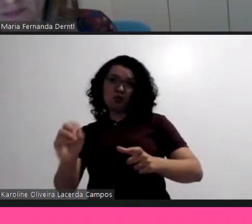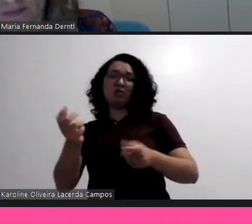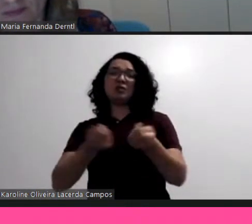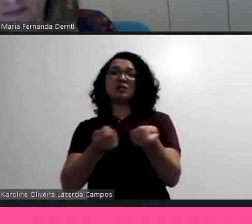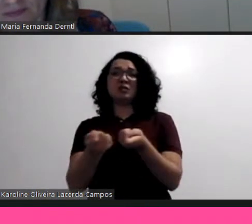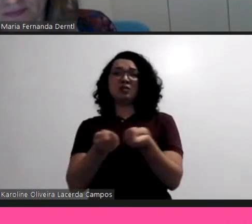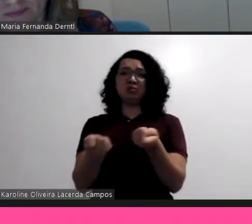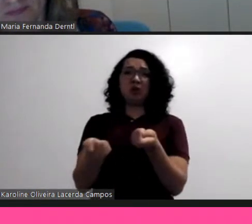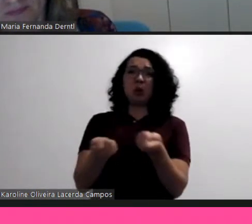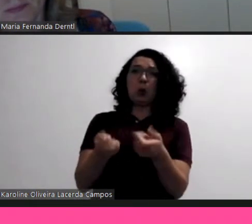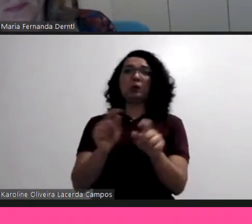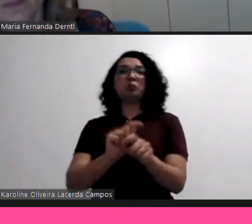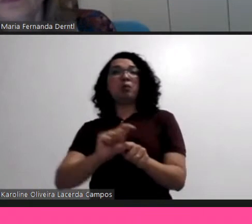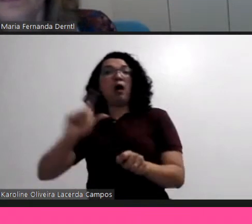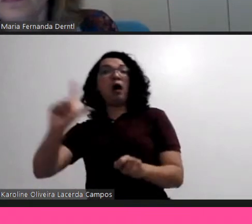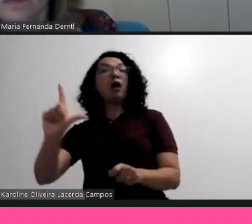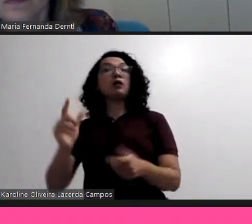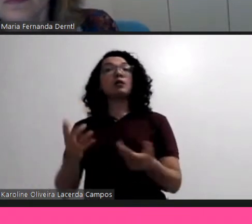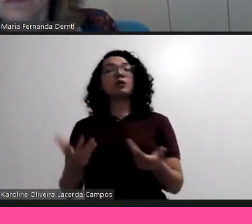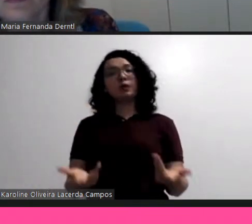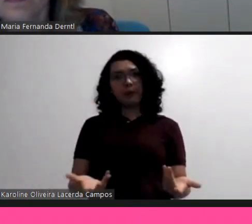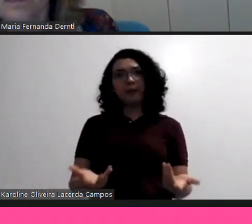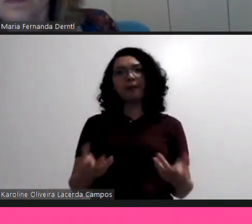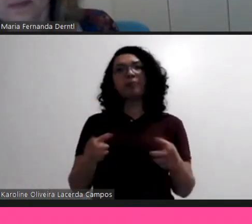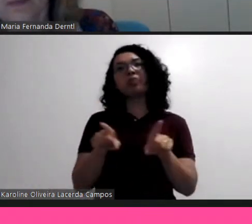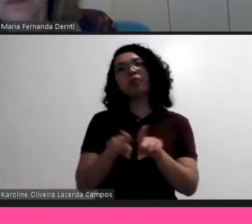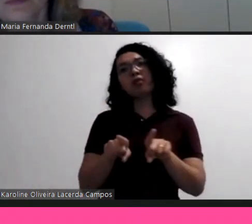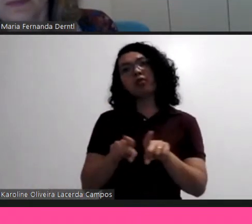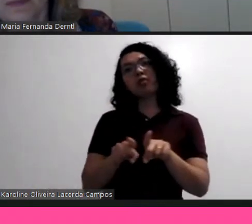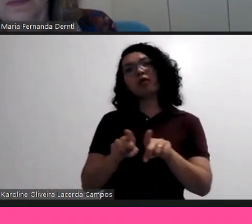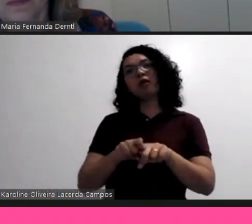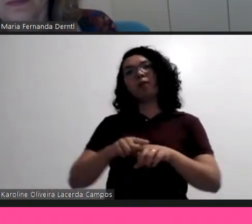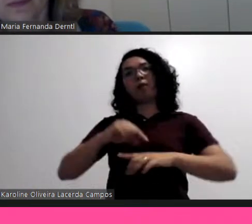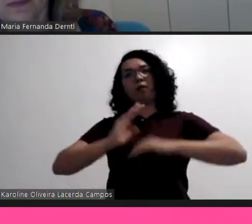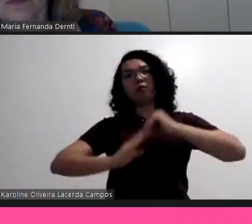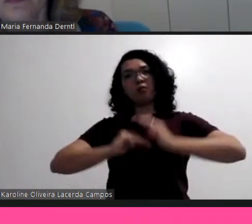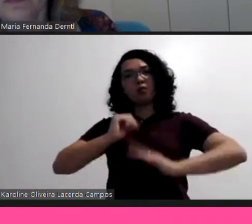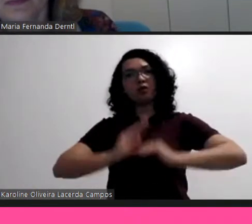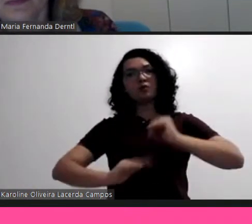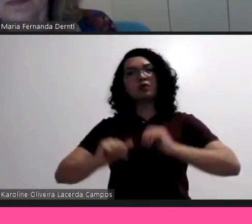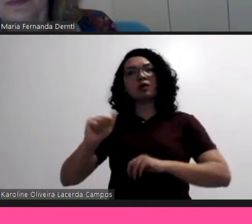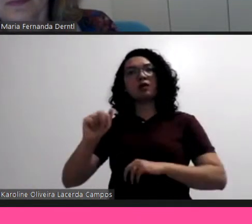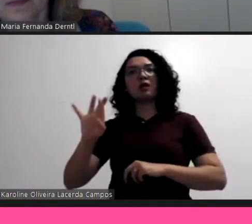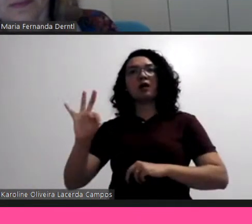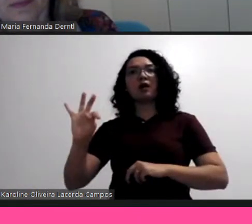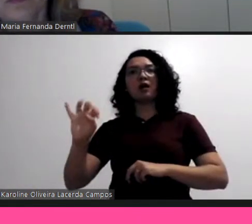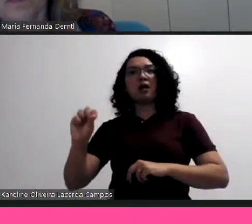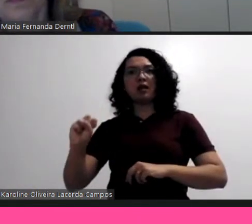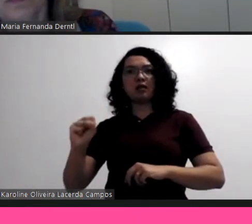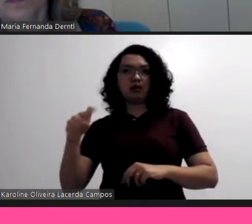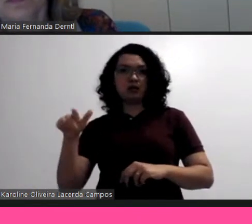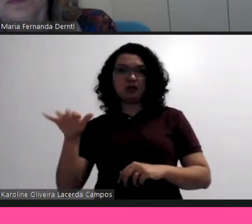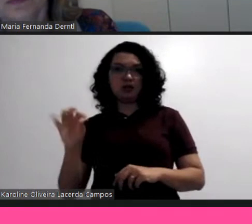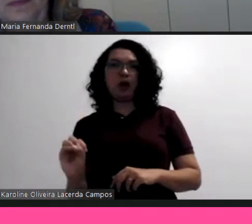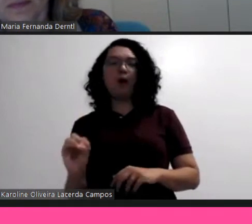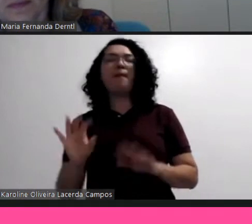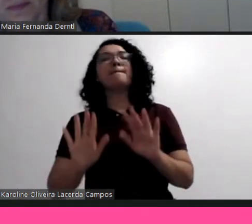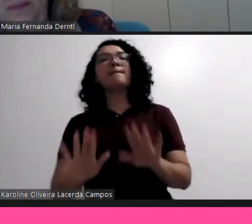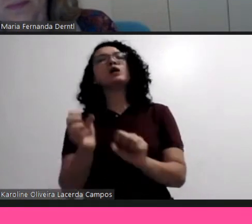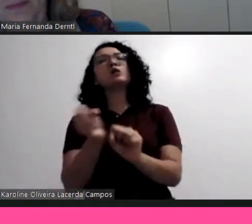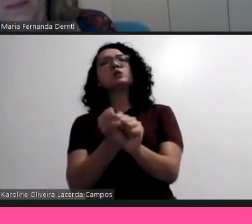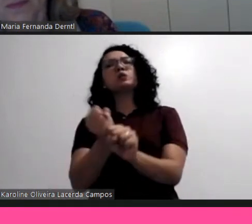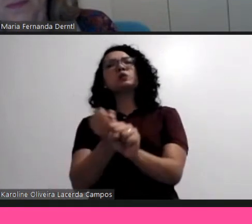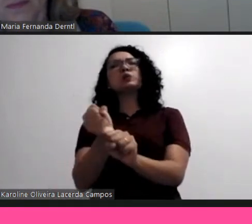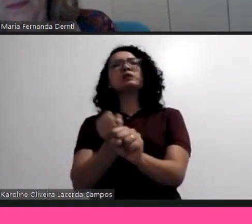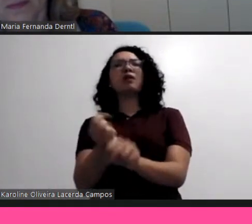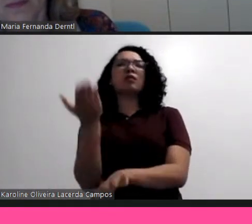the craftsmanship that was so prevalent in the 1950s very much came from this African tradition of making things. I think there's also very